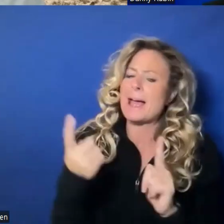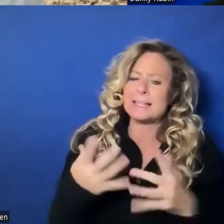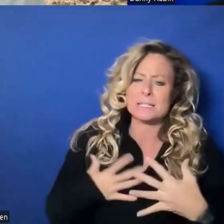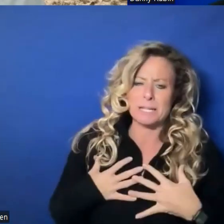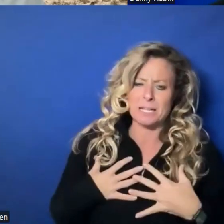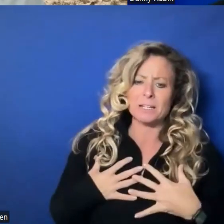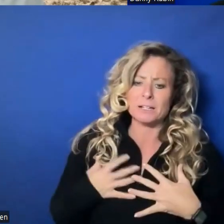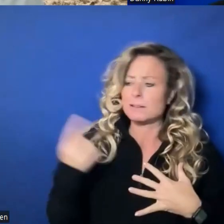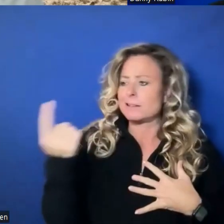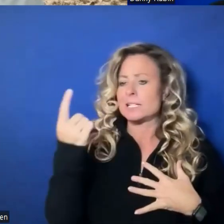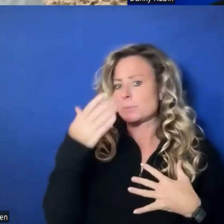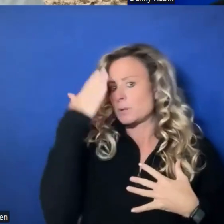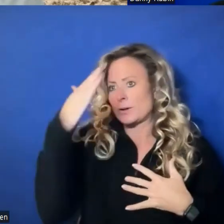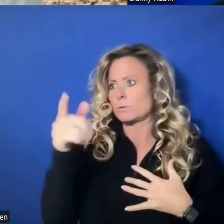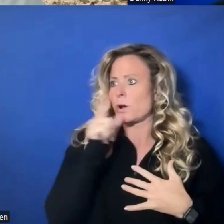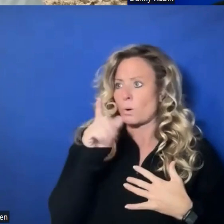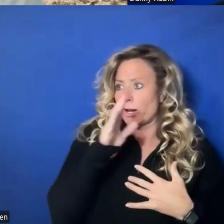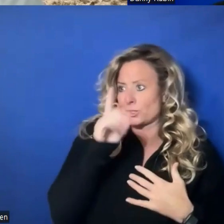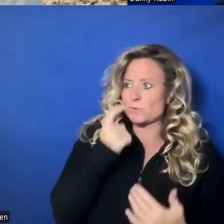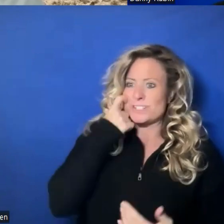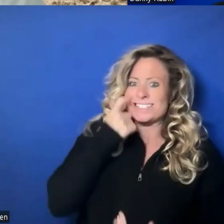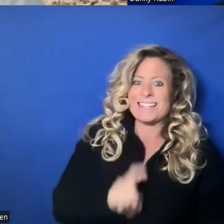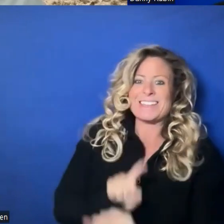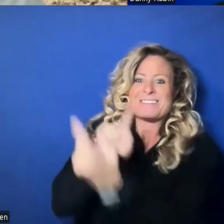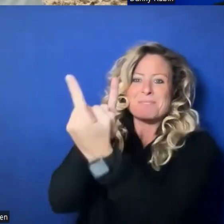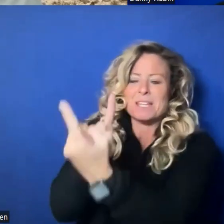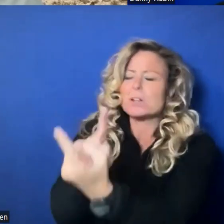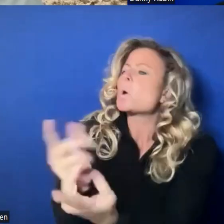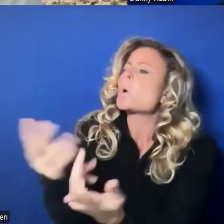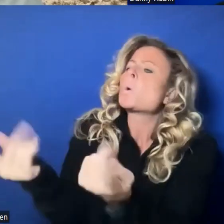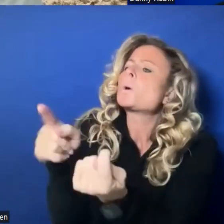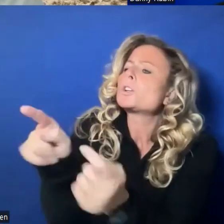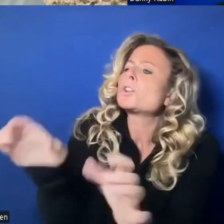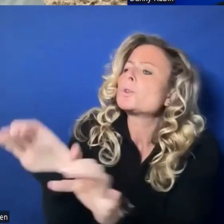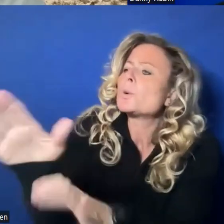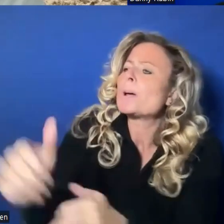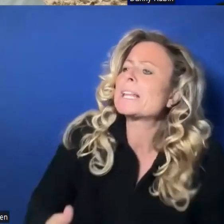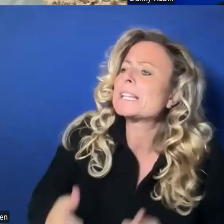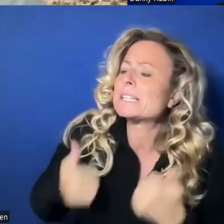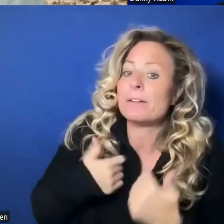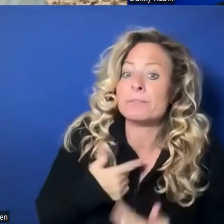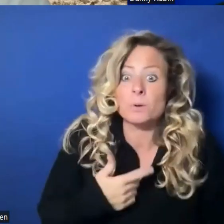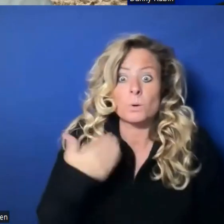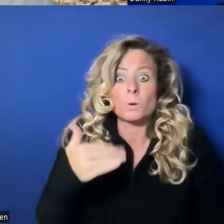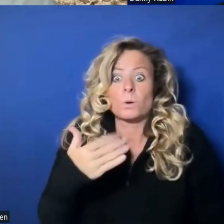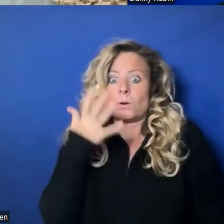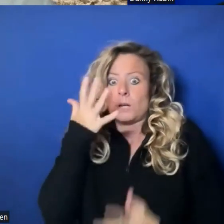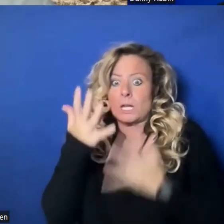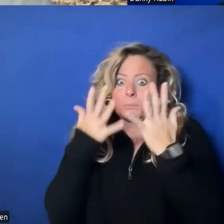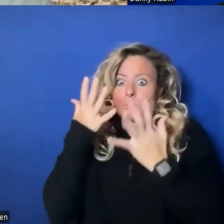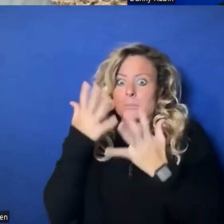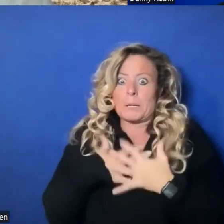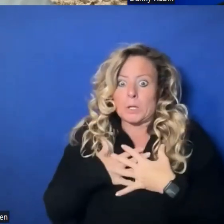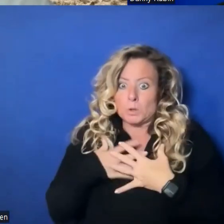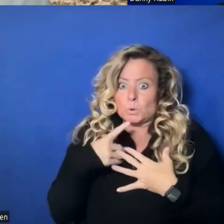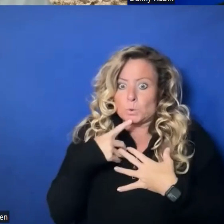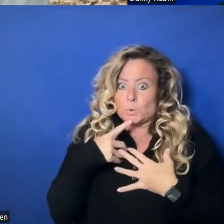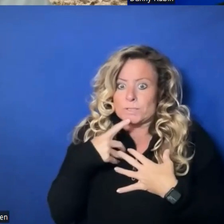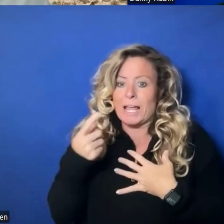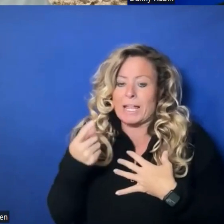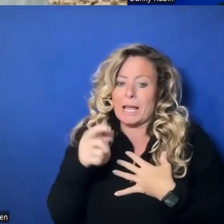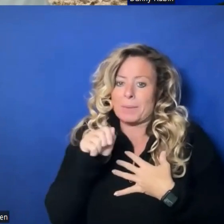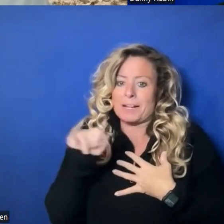mean, someone I don't know, and I just meet him, what are you doing in your life? I'm quite embarrassed to say I'm an